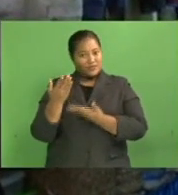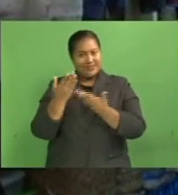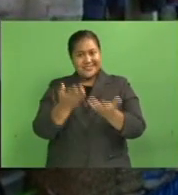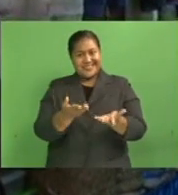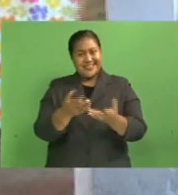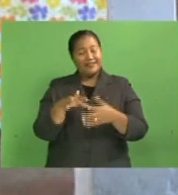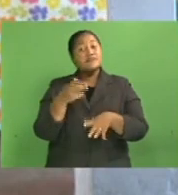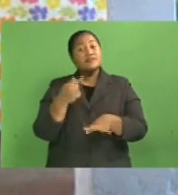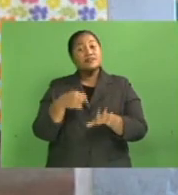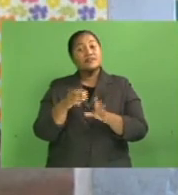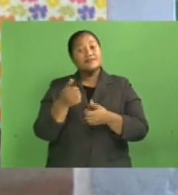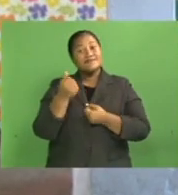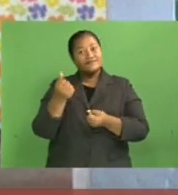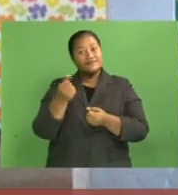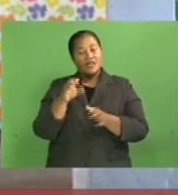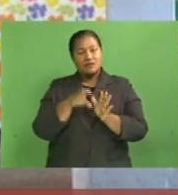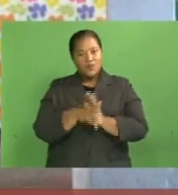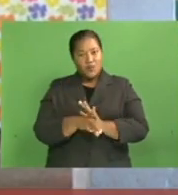tambua price.